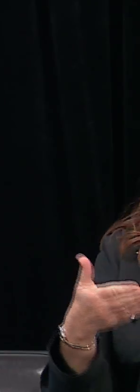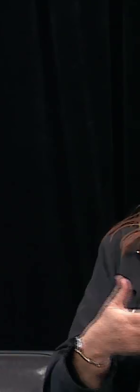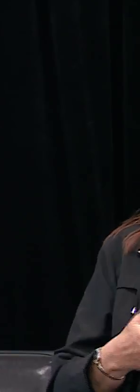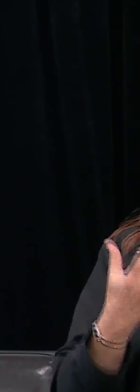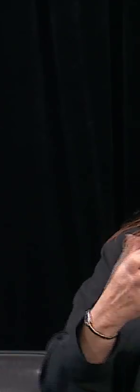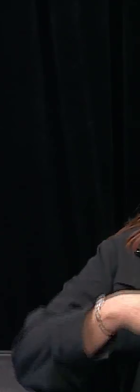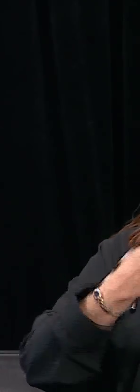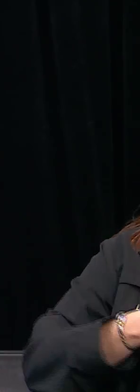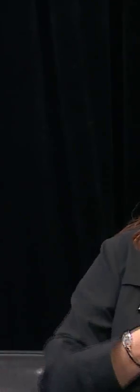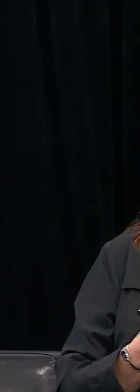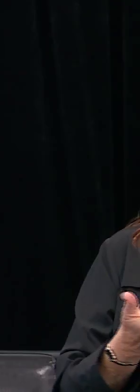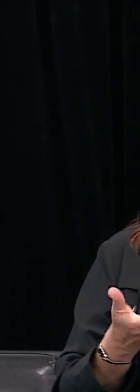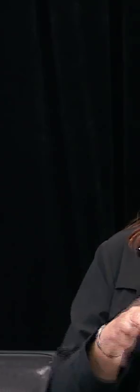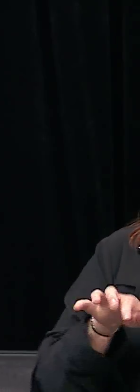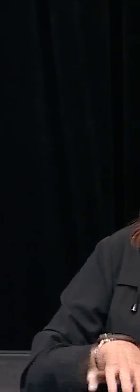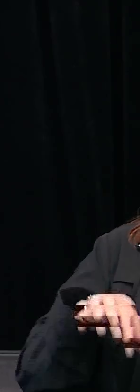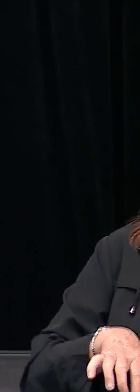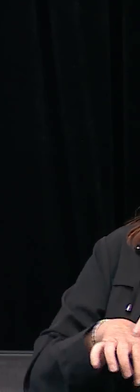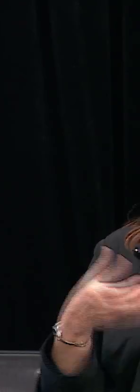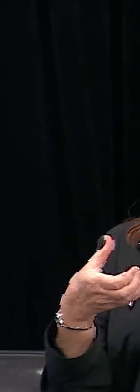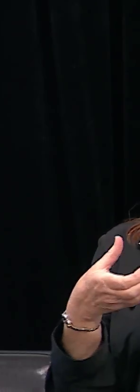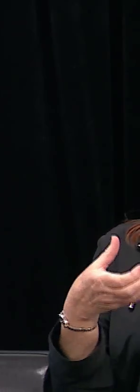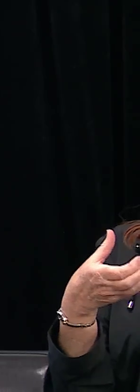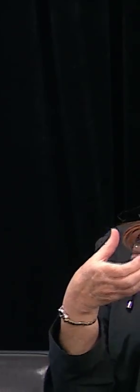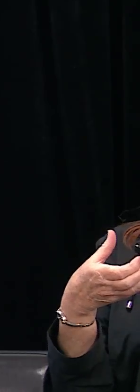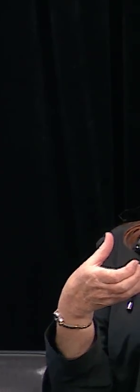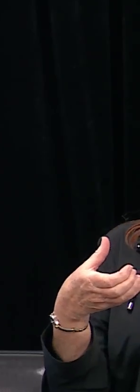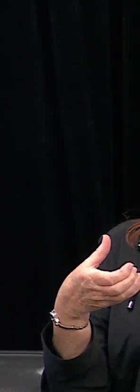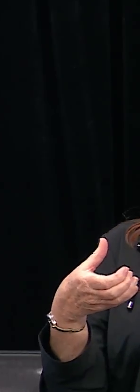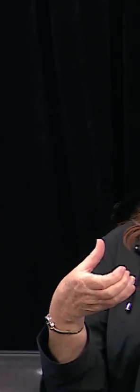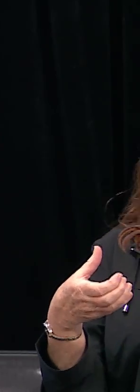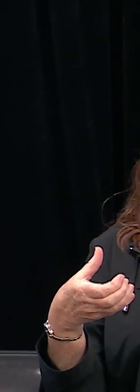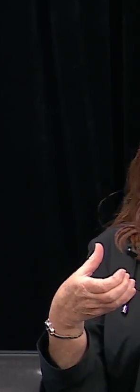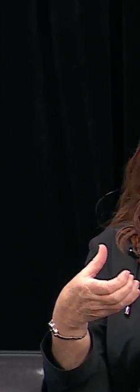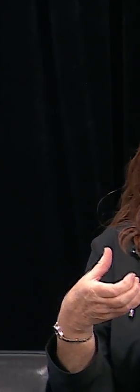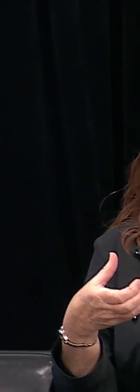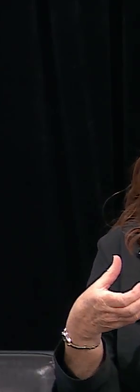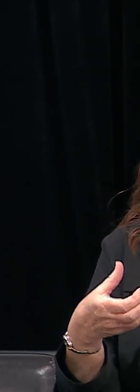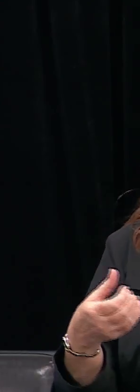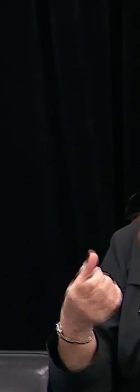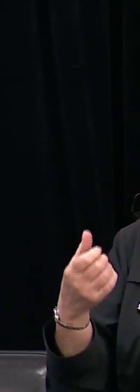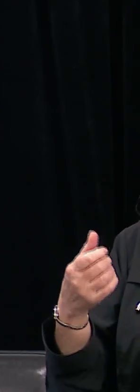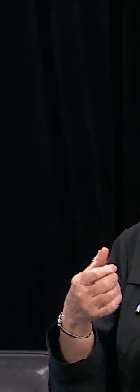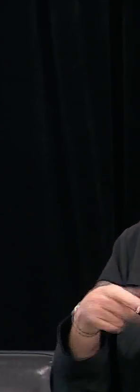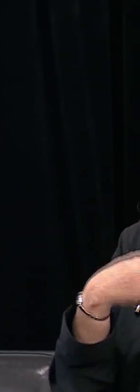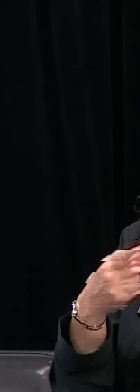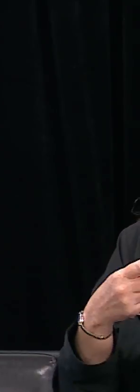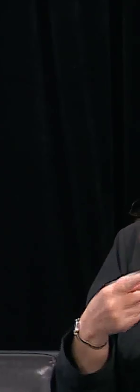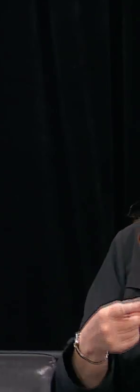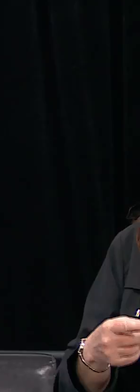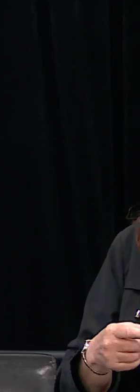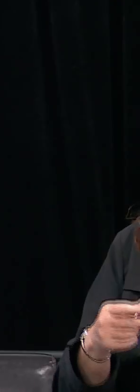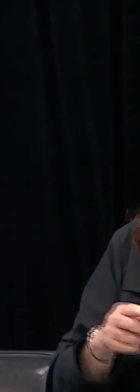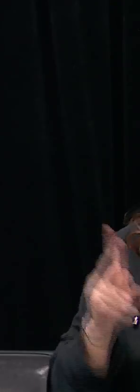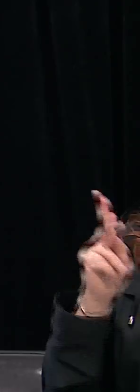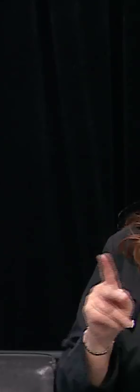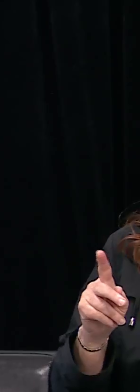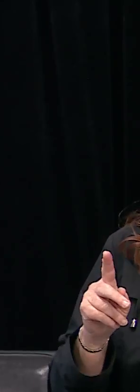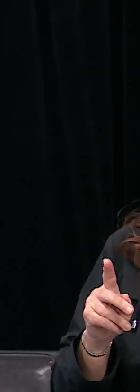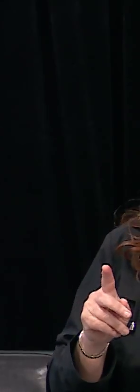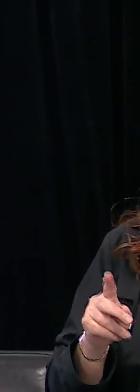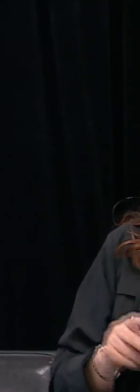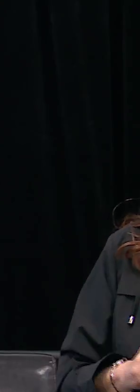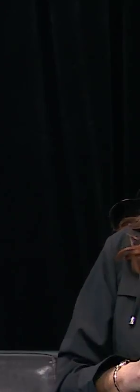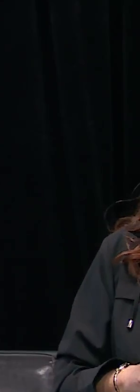are also hard of hearing and don't know sign language, and they're in the same situations. Think about your grandmother, grandfathers. Sometimes